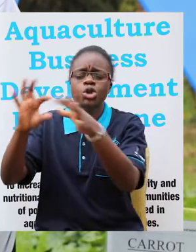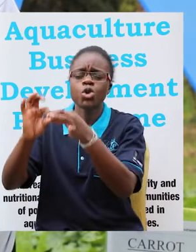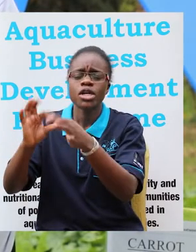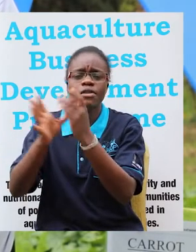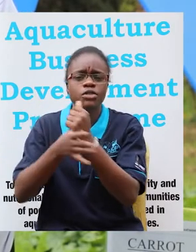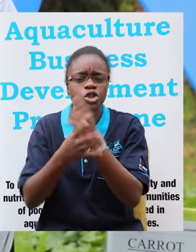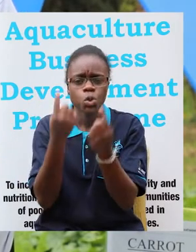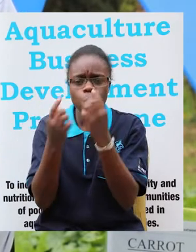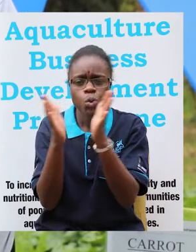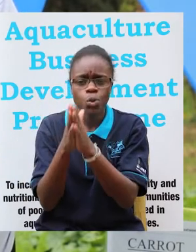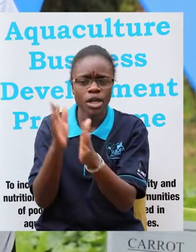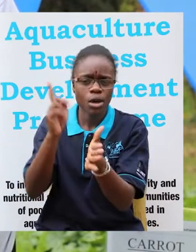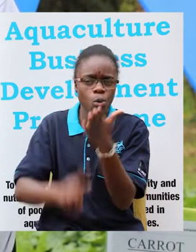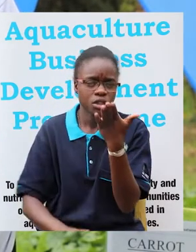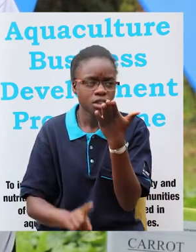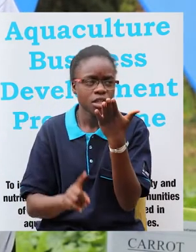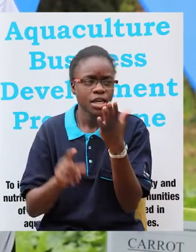fish with so that we have